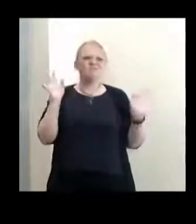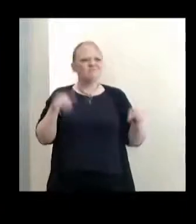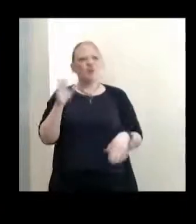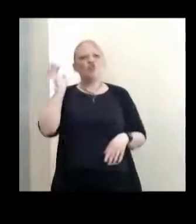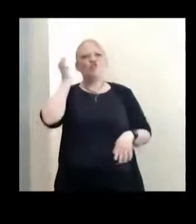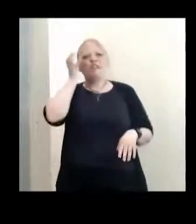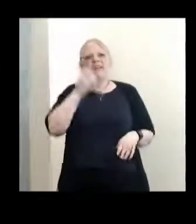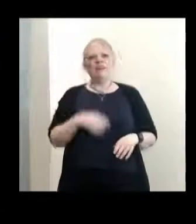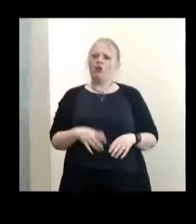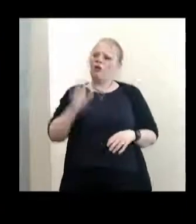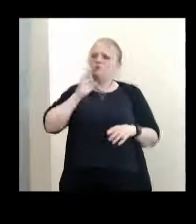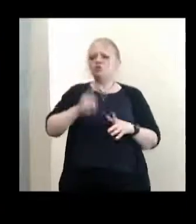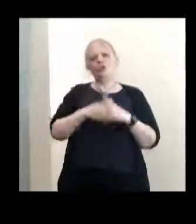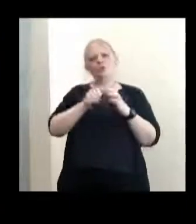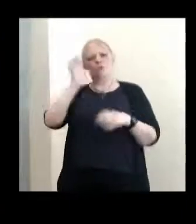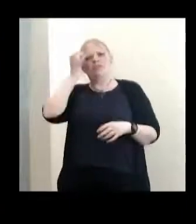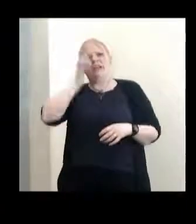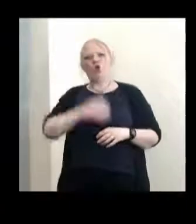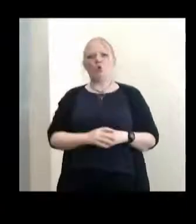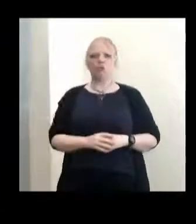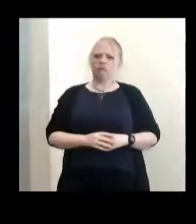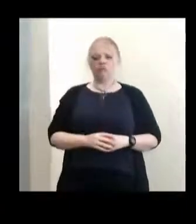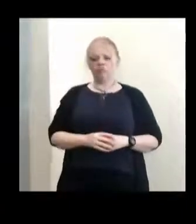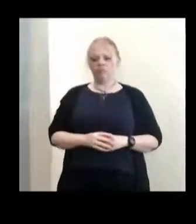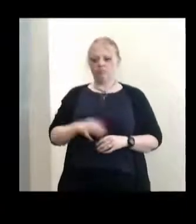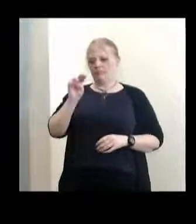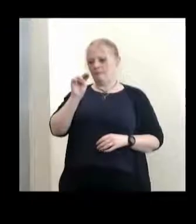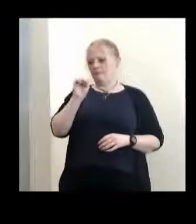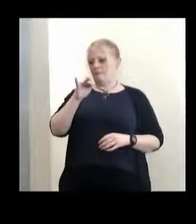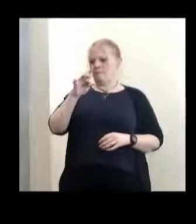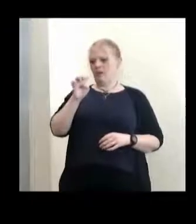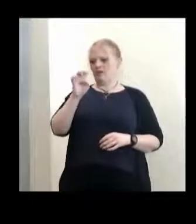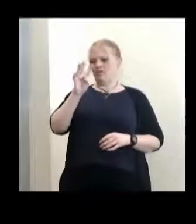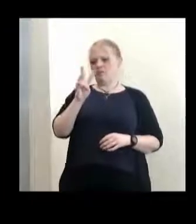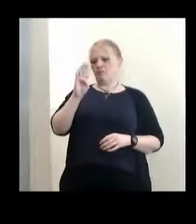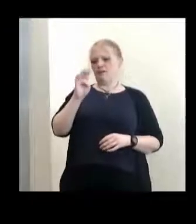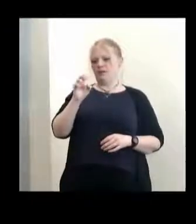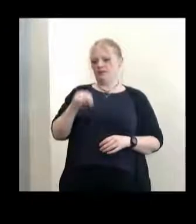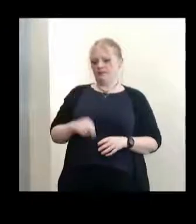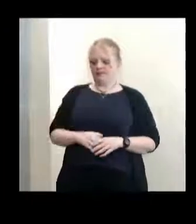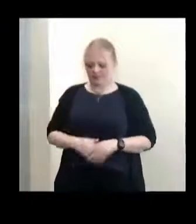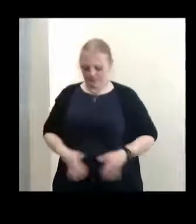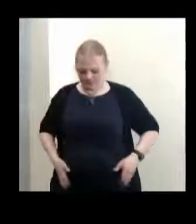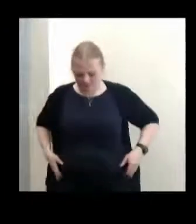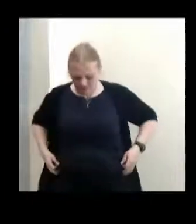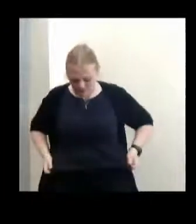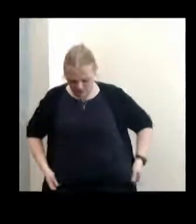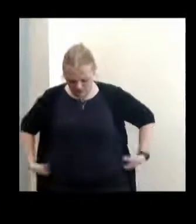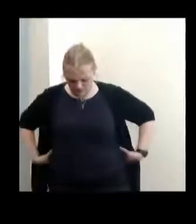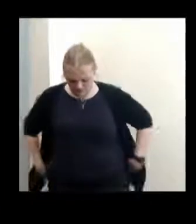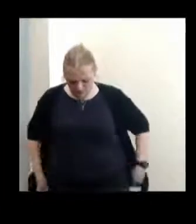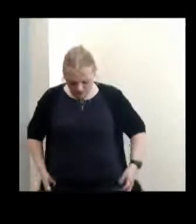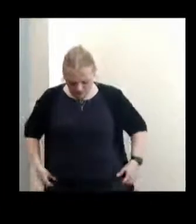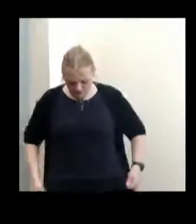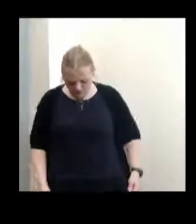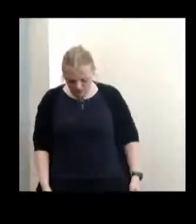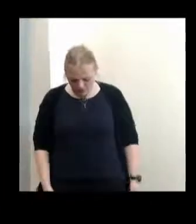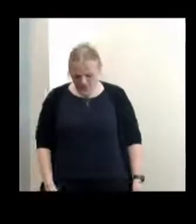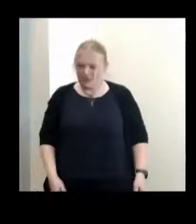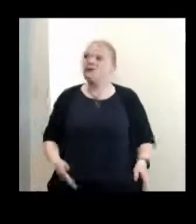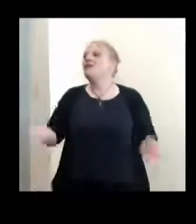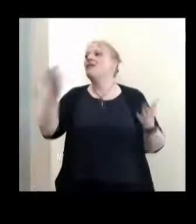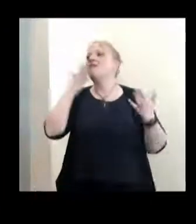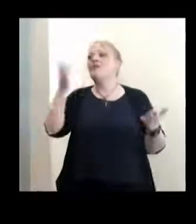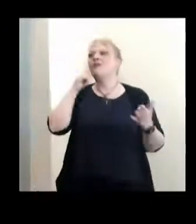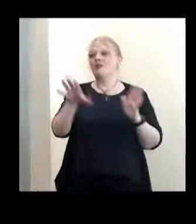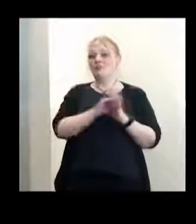don't know if I ever started with radio. So we'll start with radio. Is Mike Baggerman, WBEN. Mark, I'm honored that you picked radio first this time.